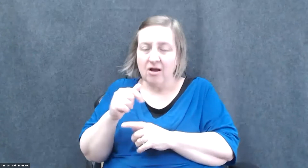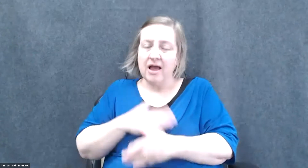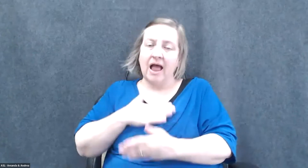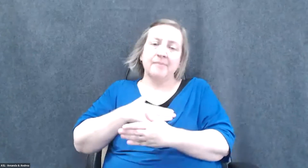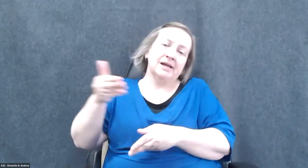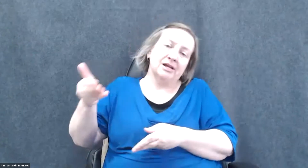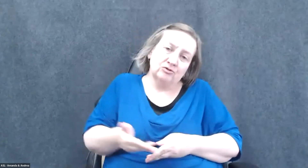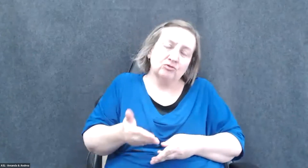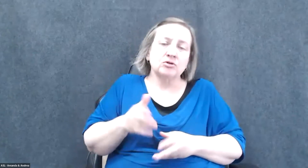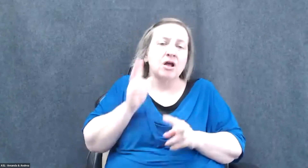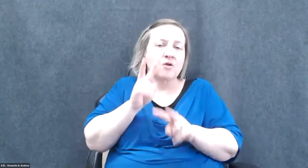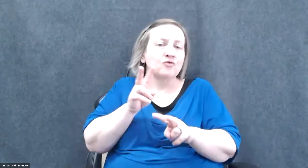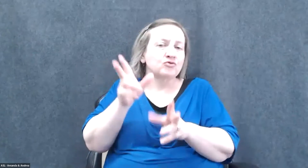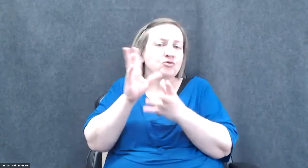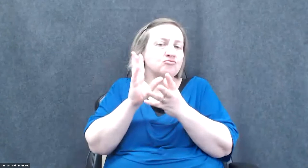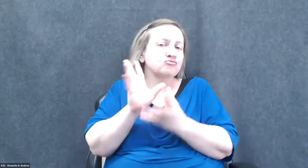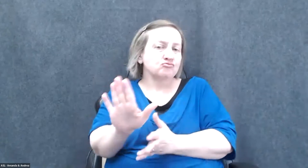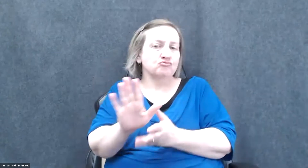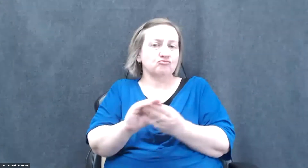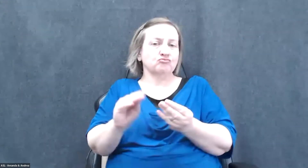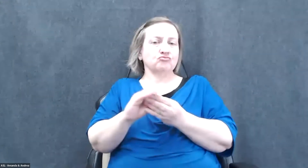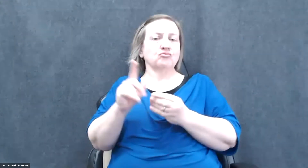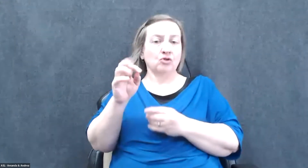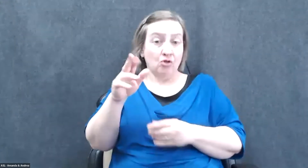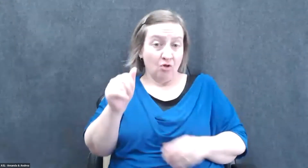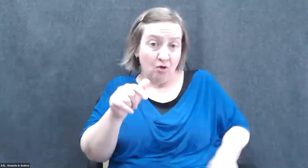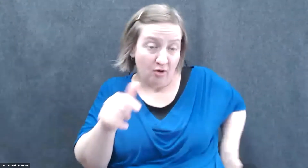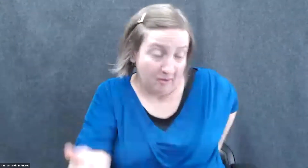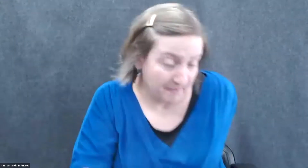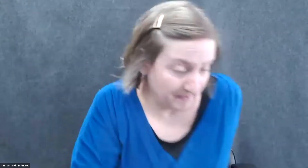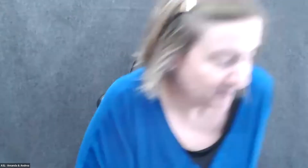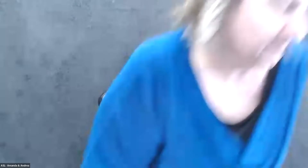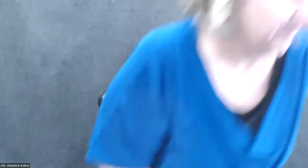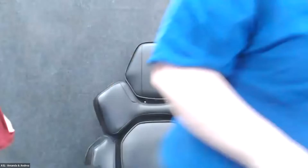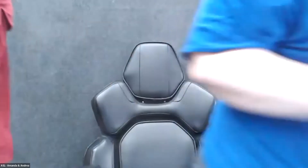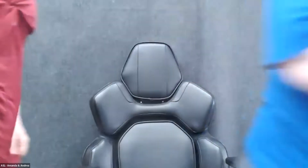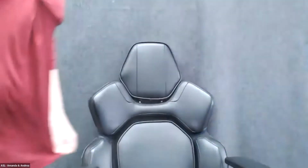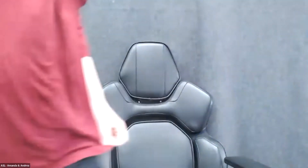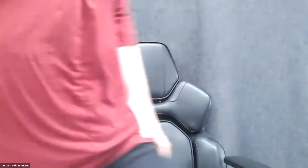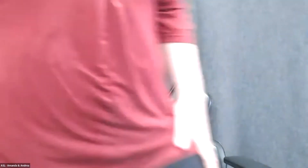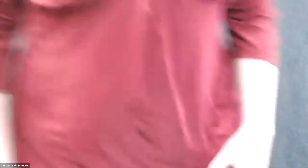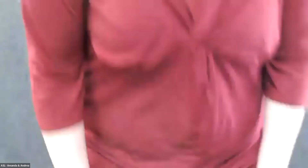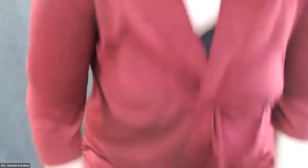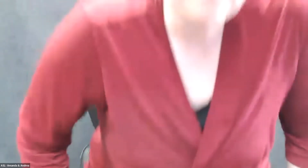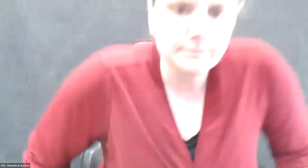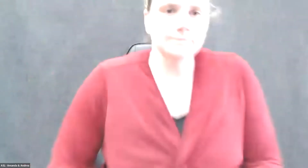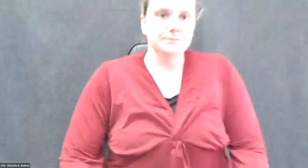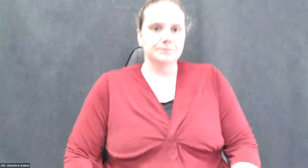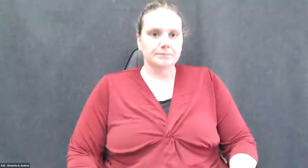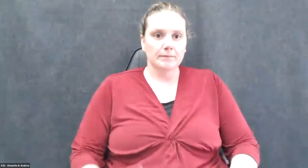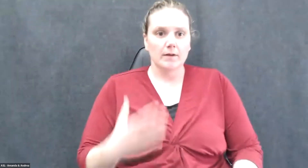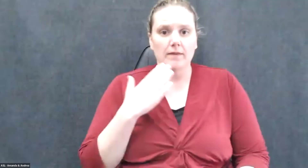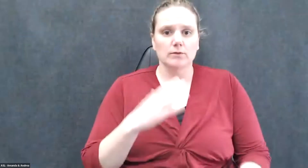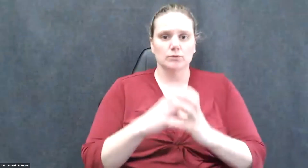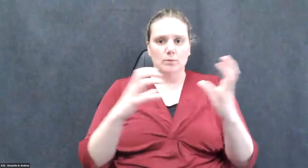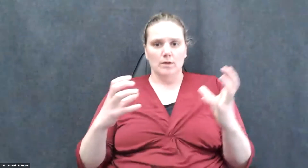hearing more of her story. Laura? Thank you. Thank you very much. I'd like, if it's possible,